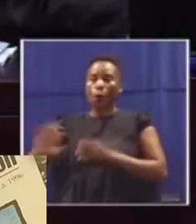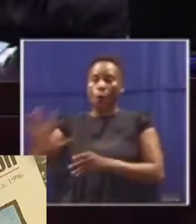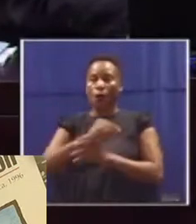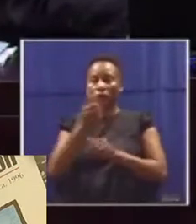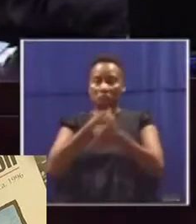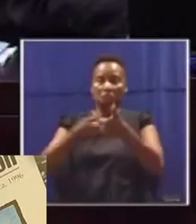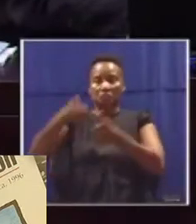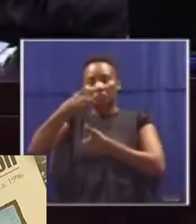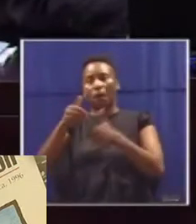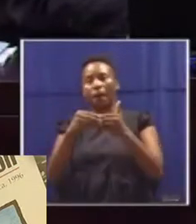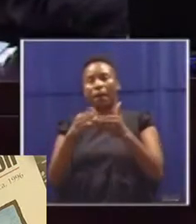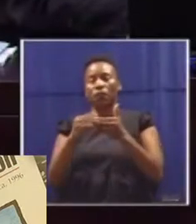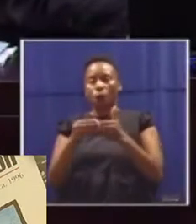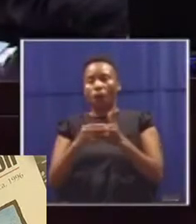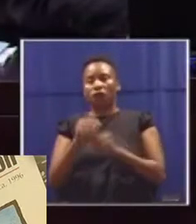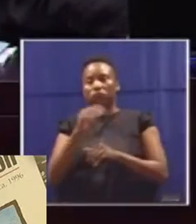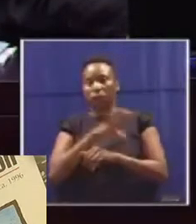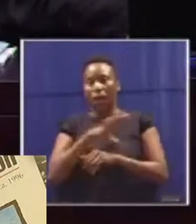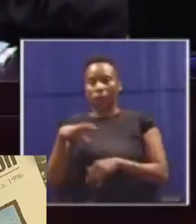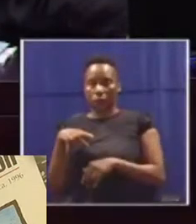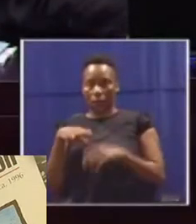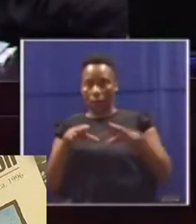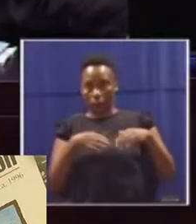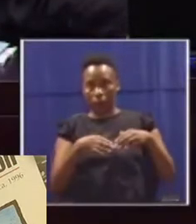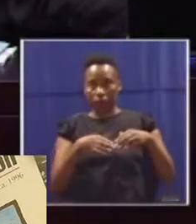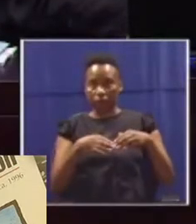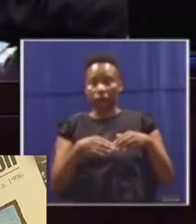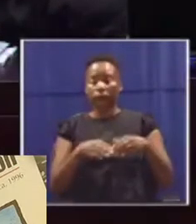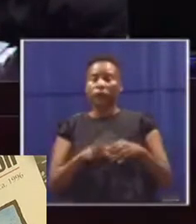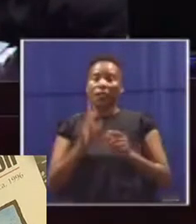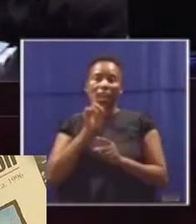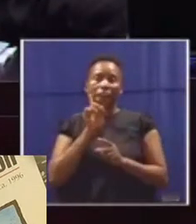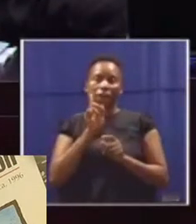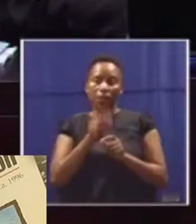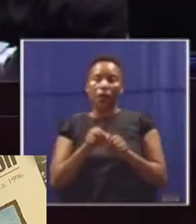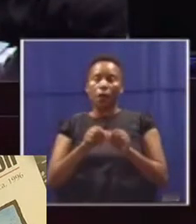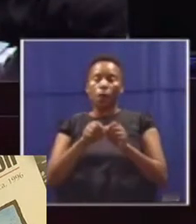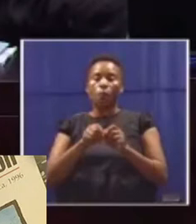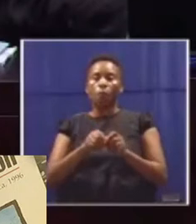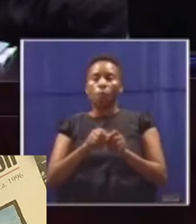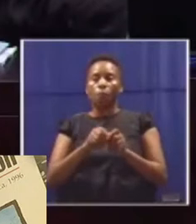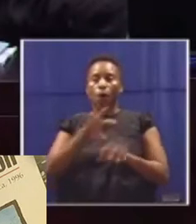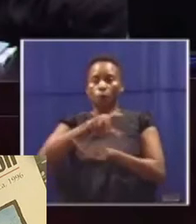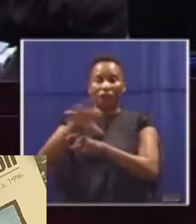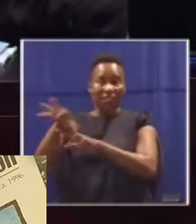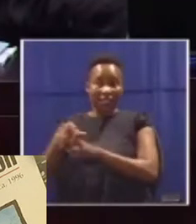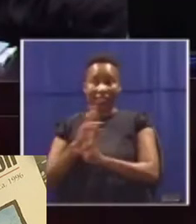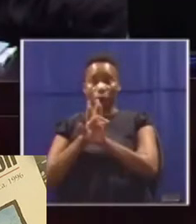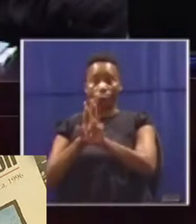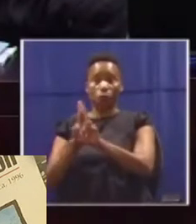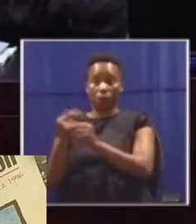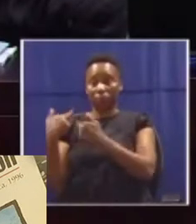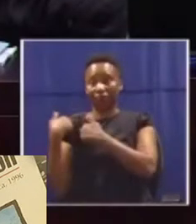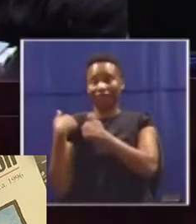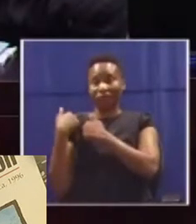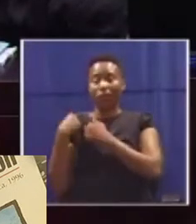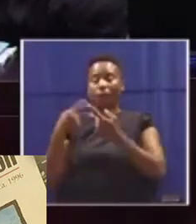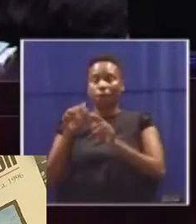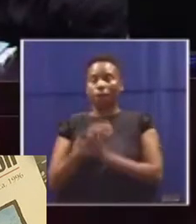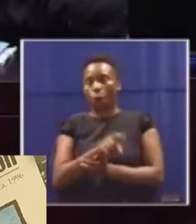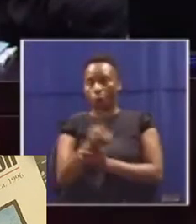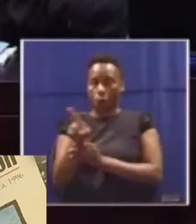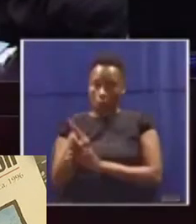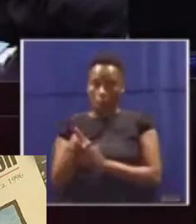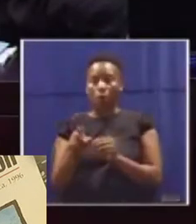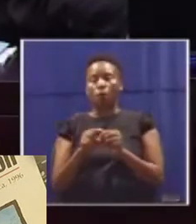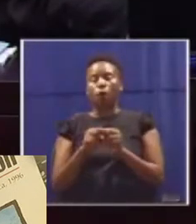Council of Executive Council in every province responsible for transport matters. It also seeks the